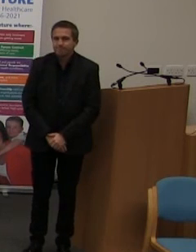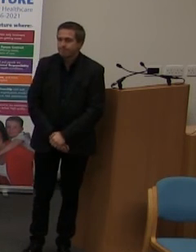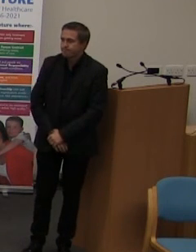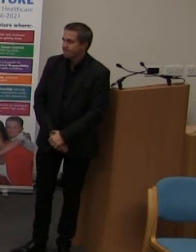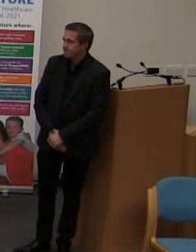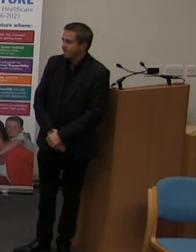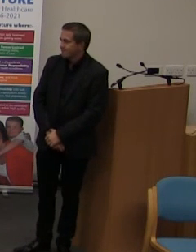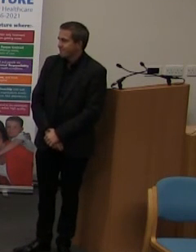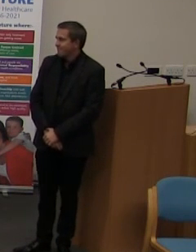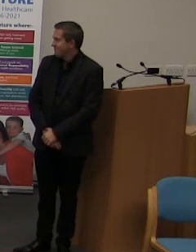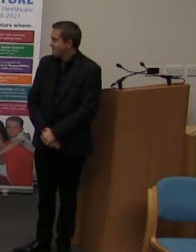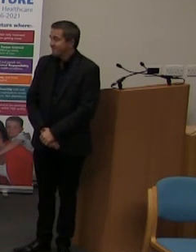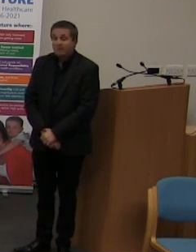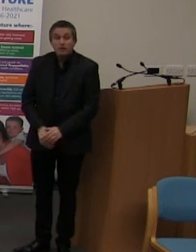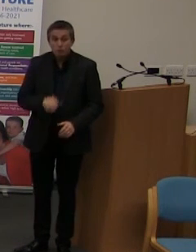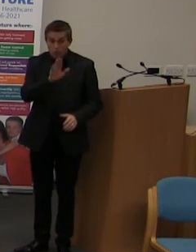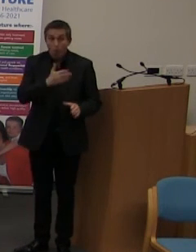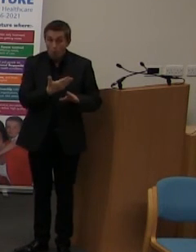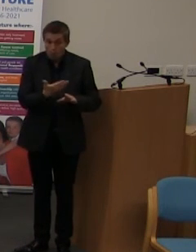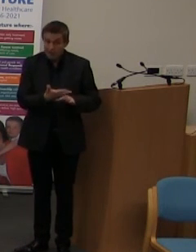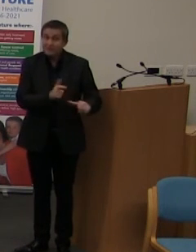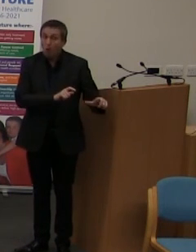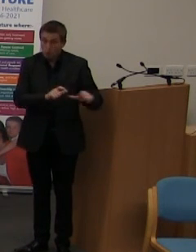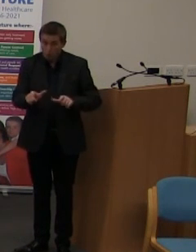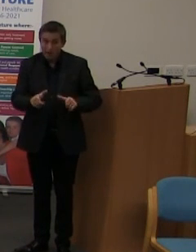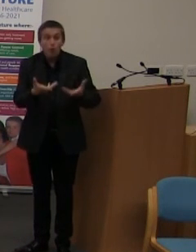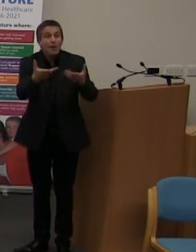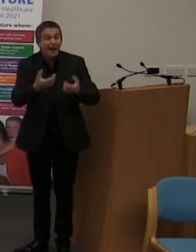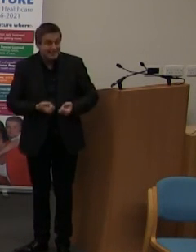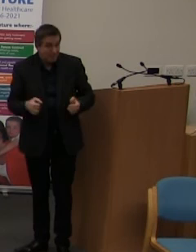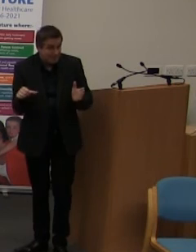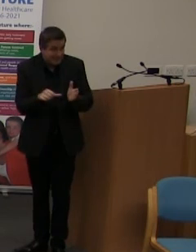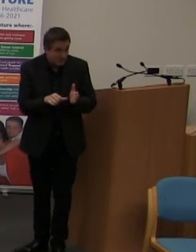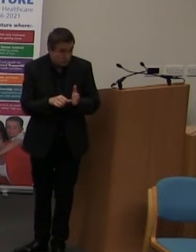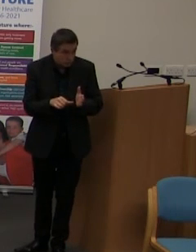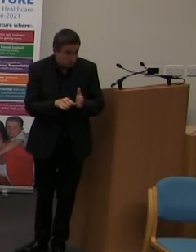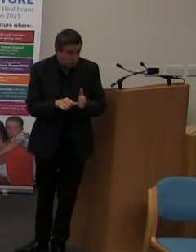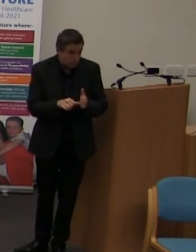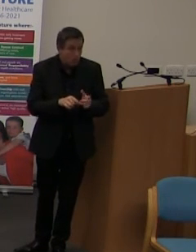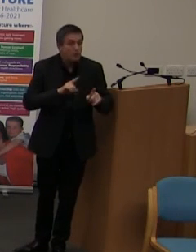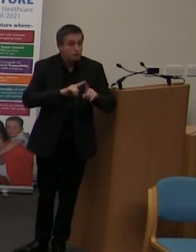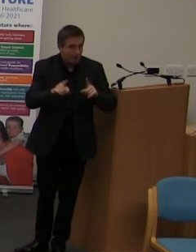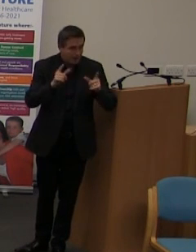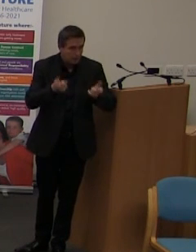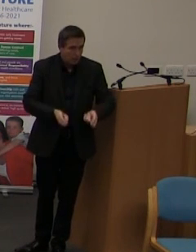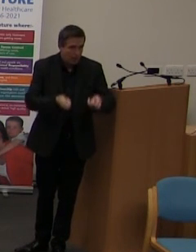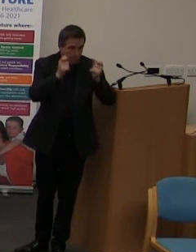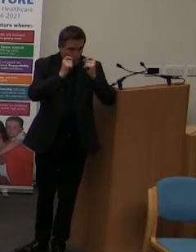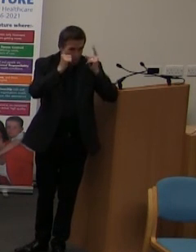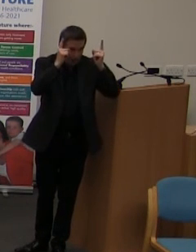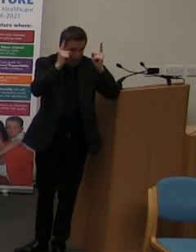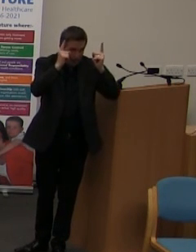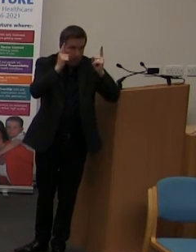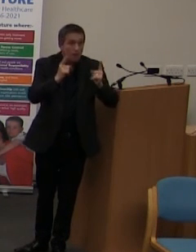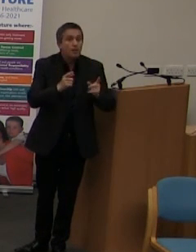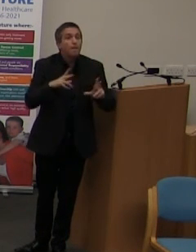Okay. So there is work going on. We recognise it's an issue, and we are trying to improve the visibility of it so that people really realise the